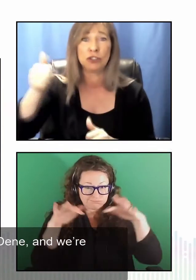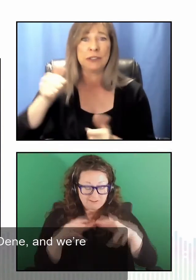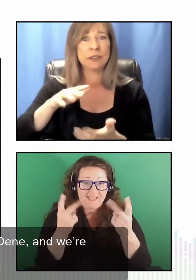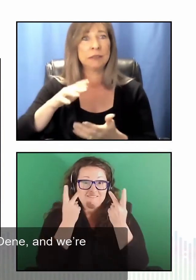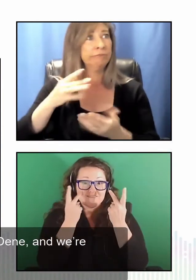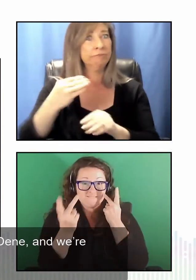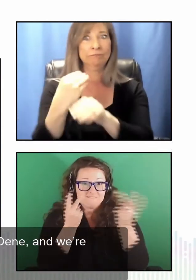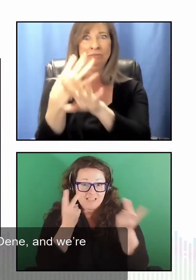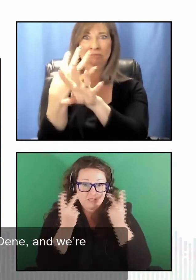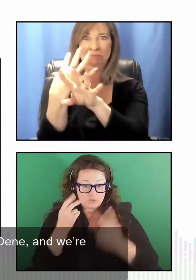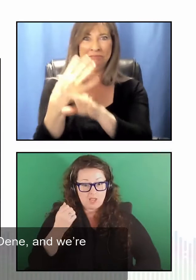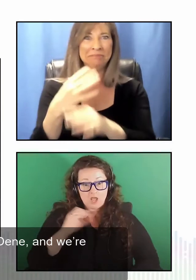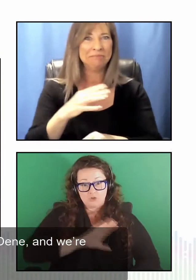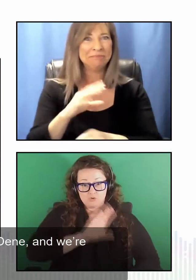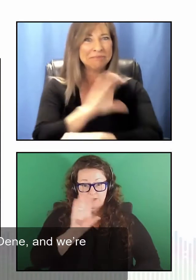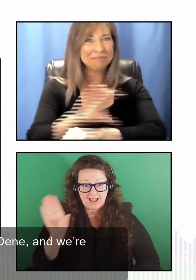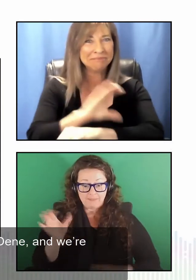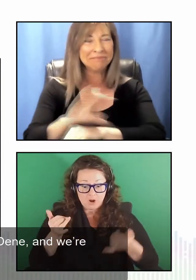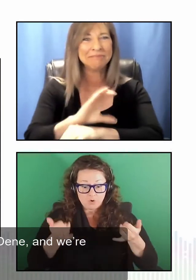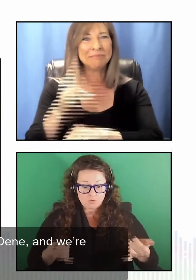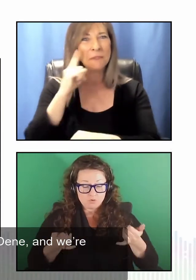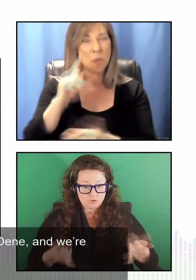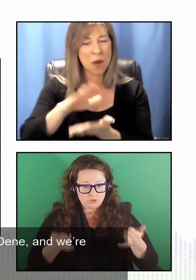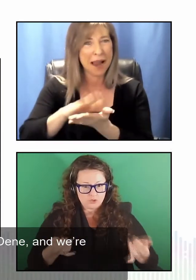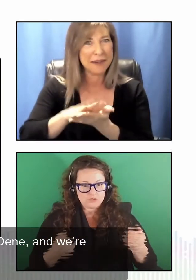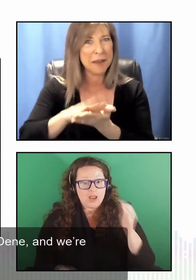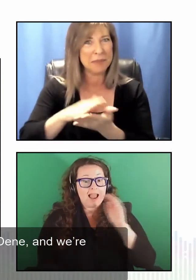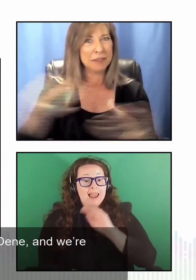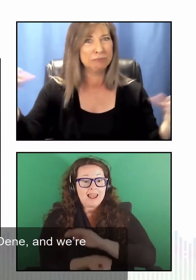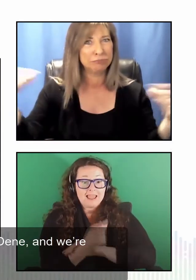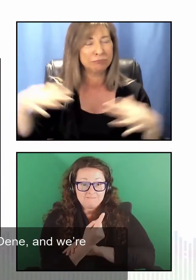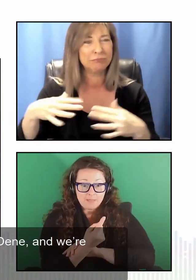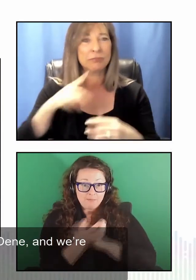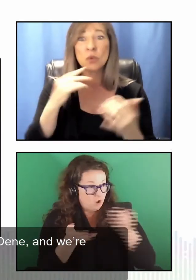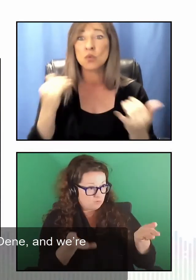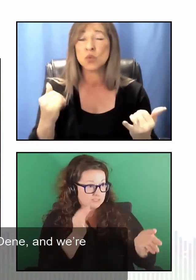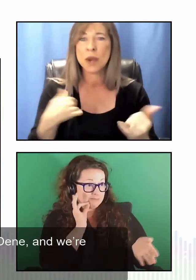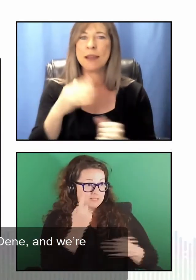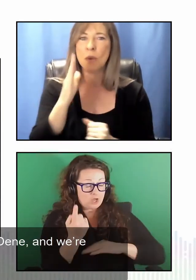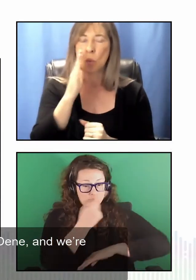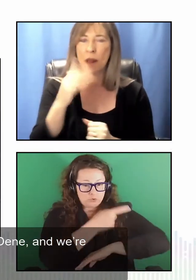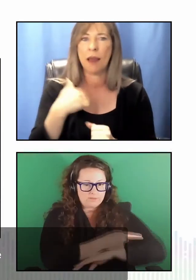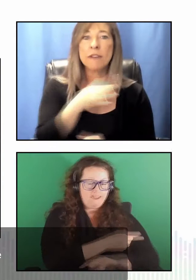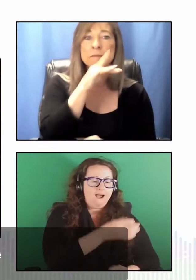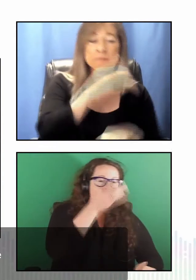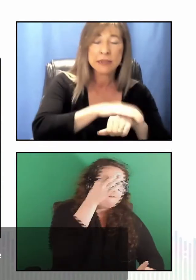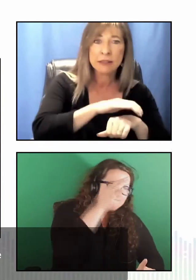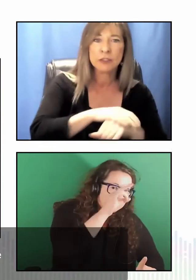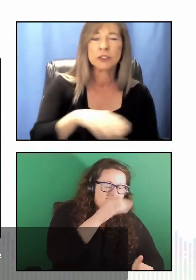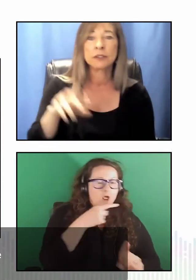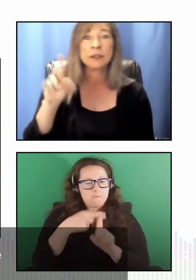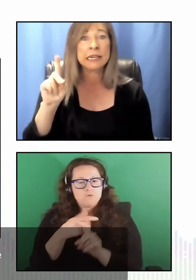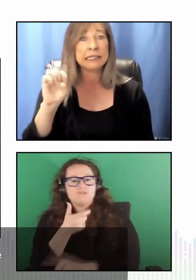Today's event will take place in English and Dene, and we're offering American Sign Language, ASL, and Langue